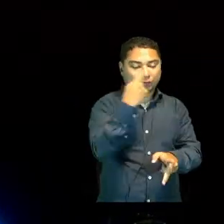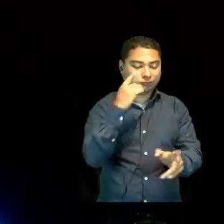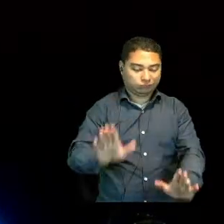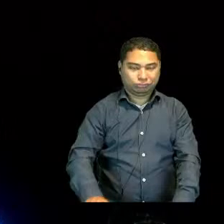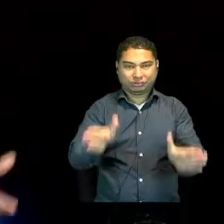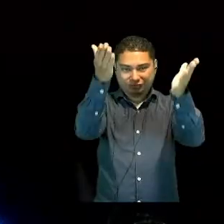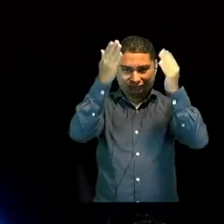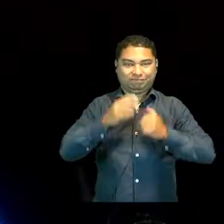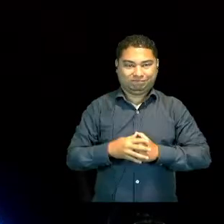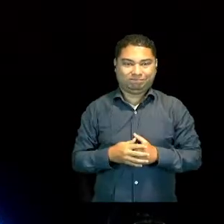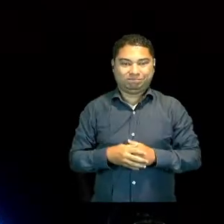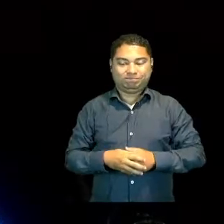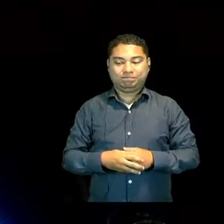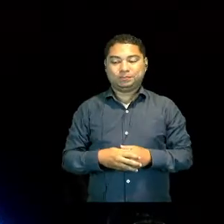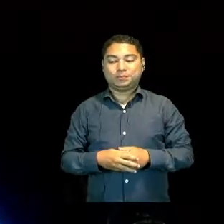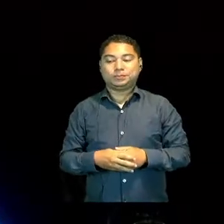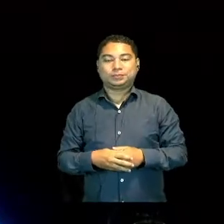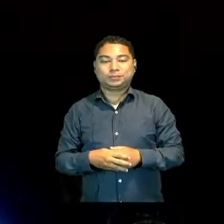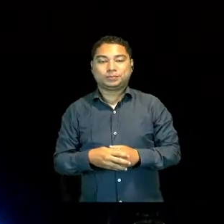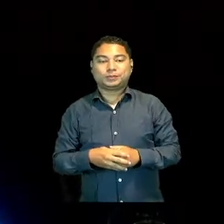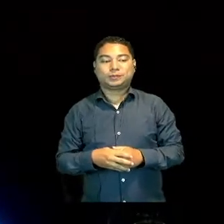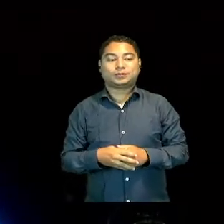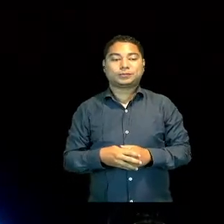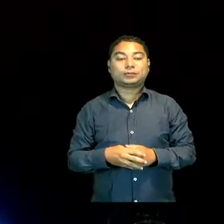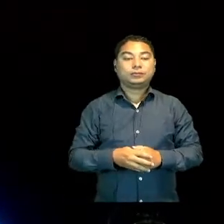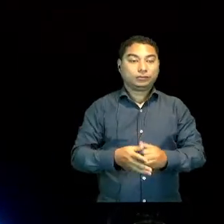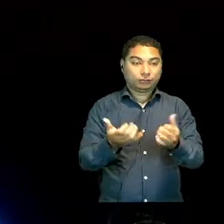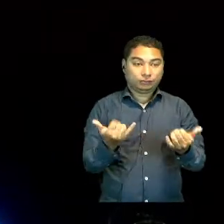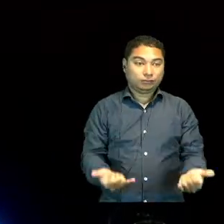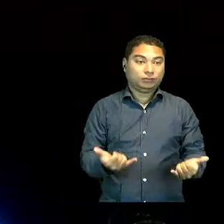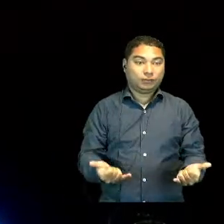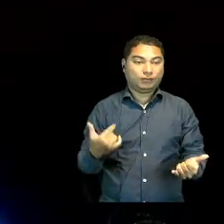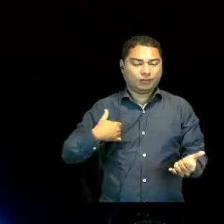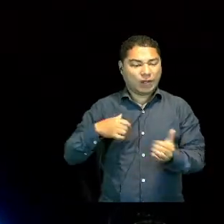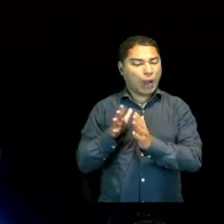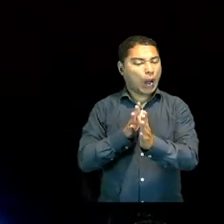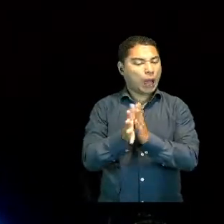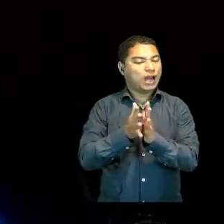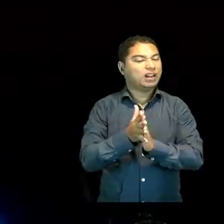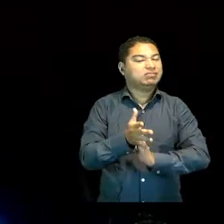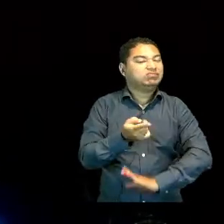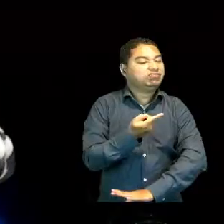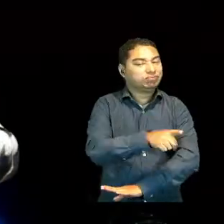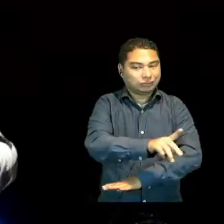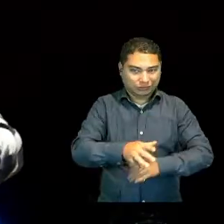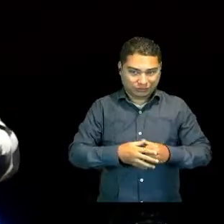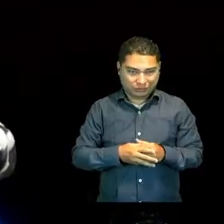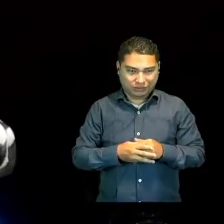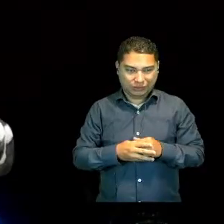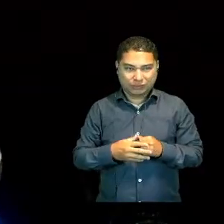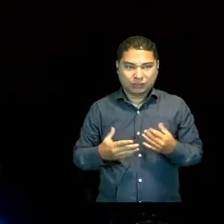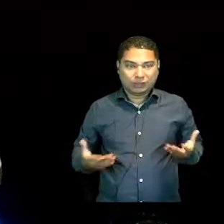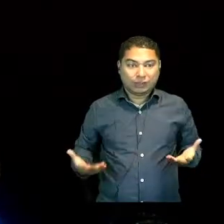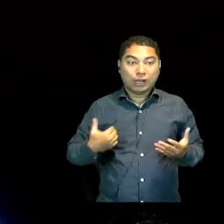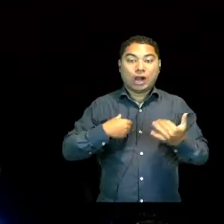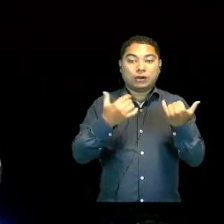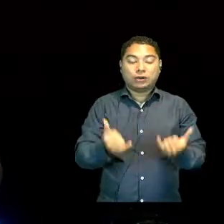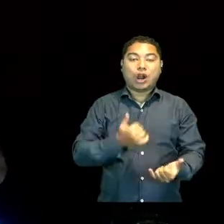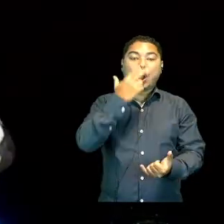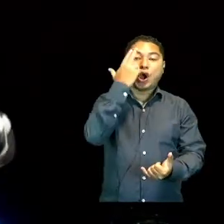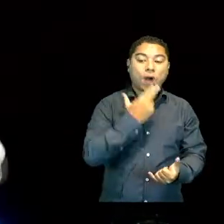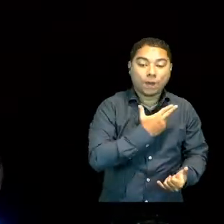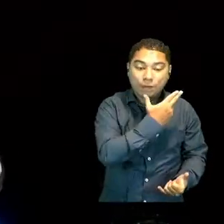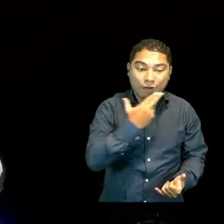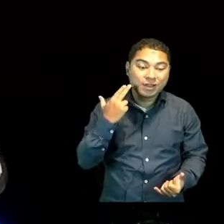So what am I trying to say? What I'm saying is that if we commit ourselves to struggling for a world in